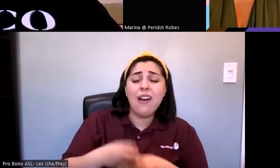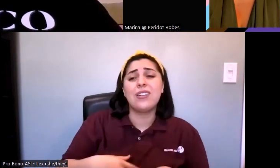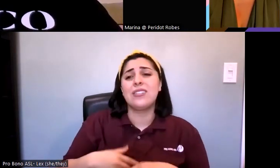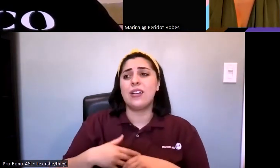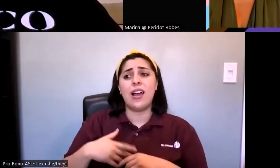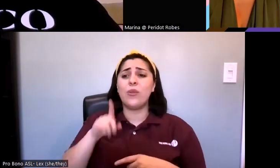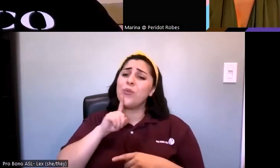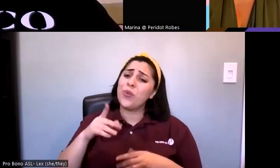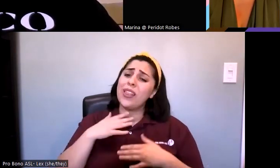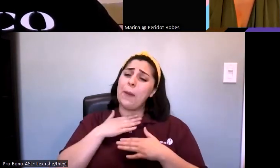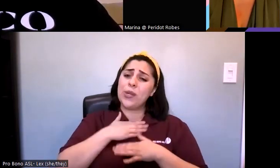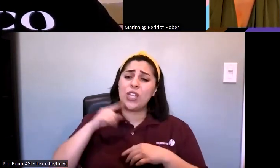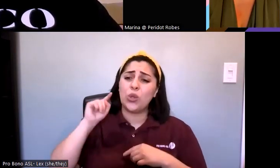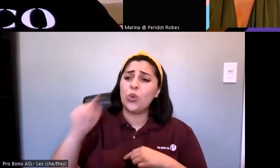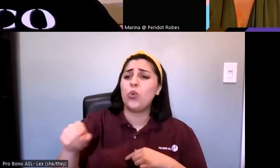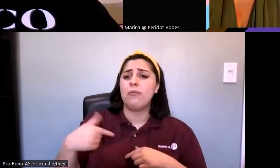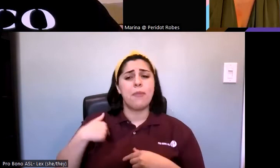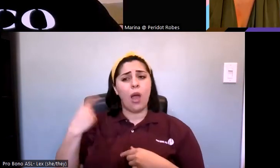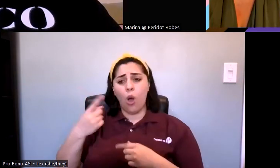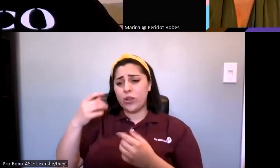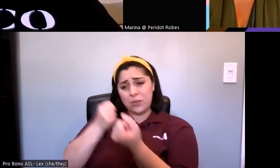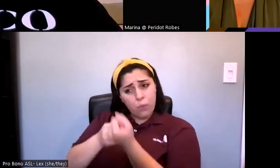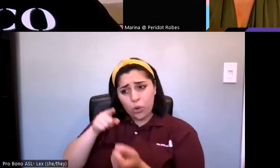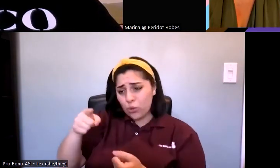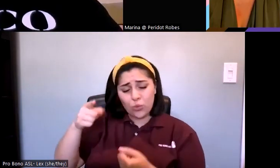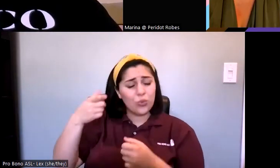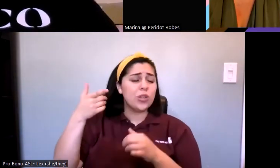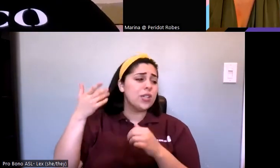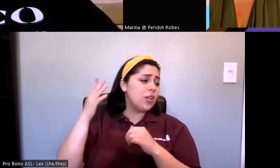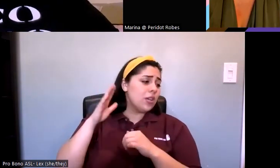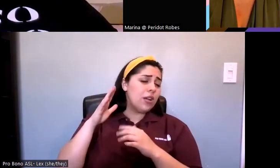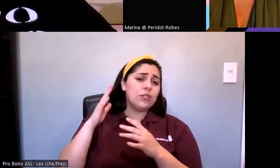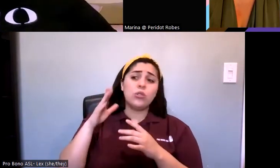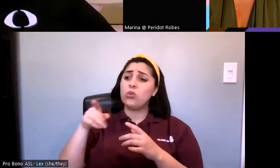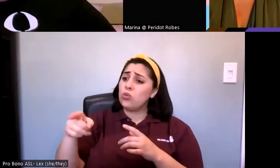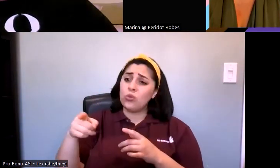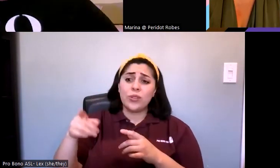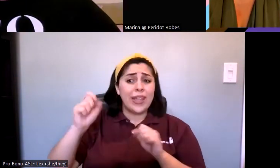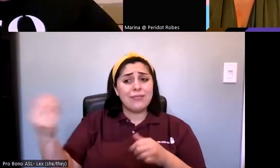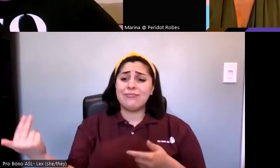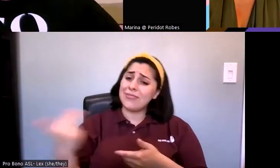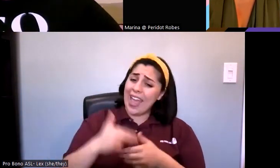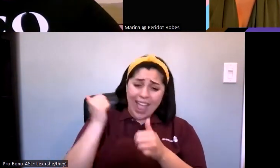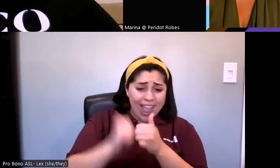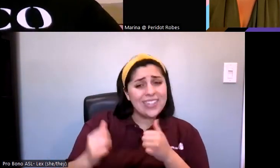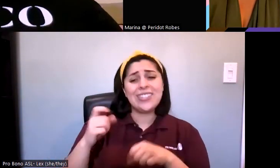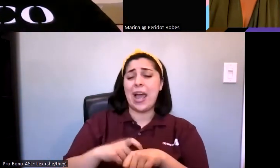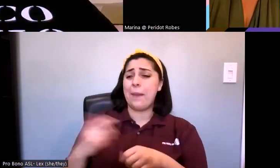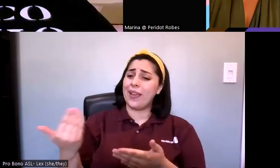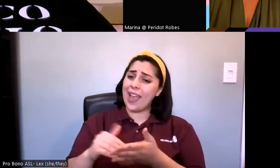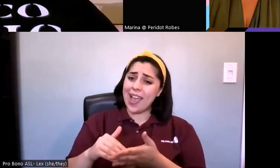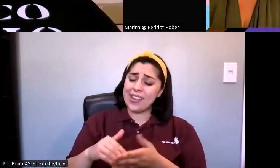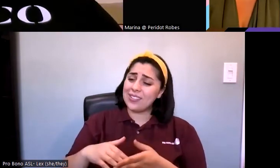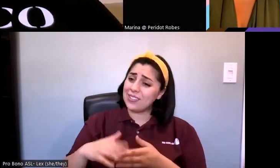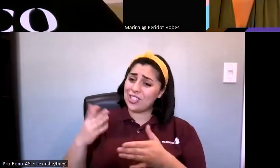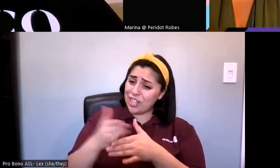this world, and I will always support you. And, you know, you're welcome to come back anytime and chat some